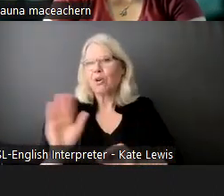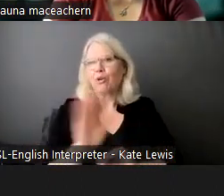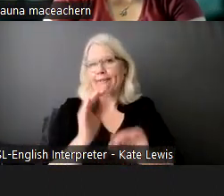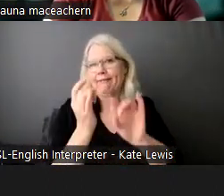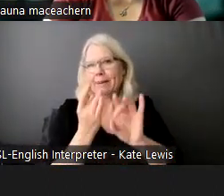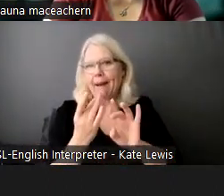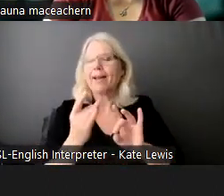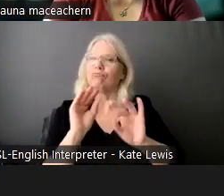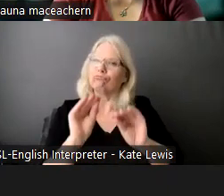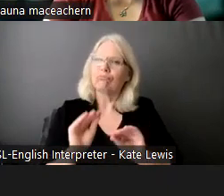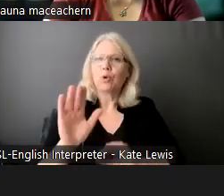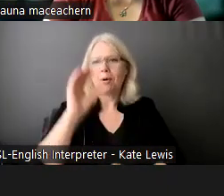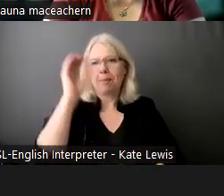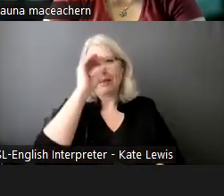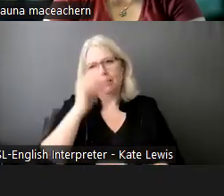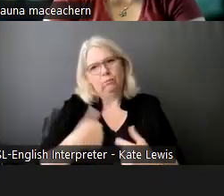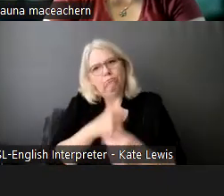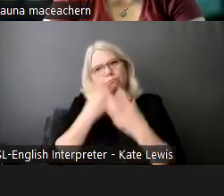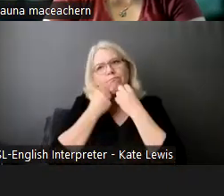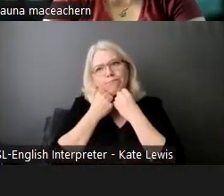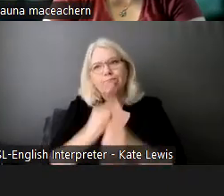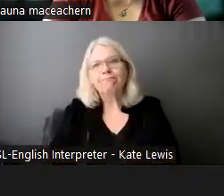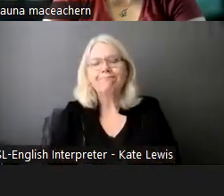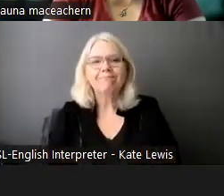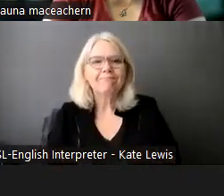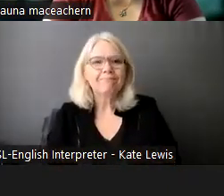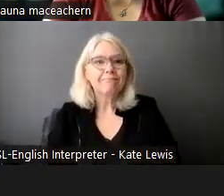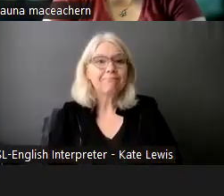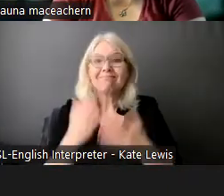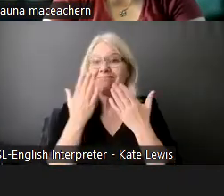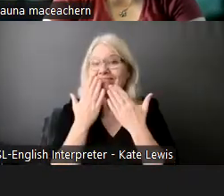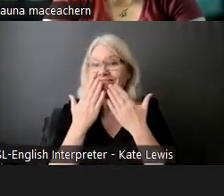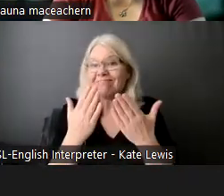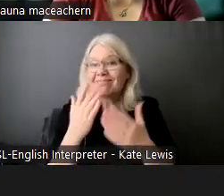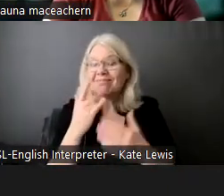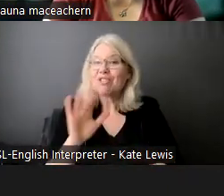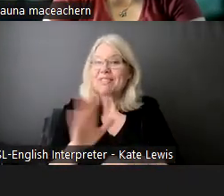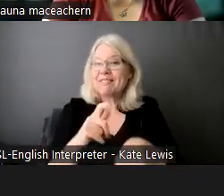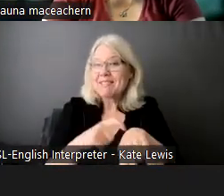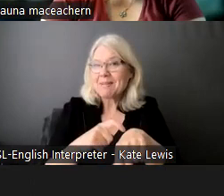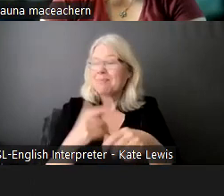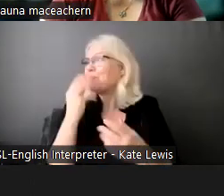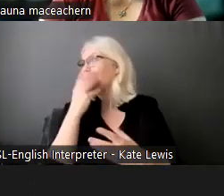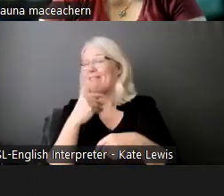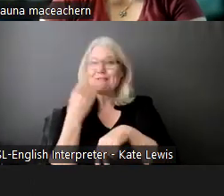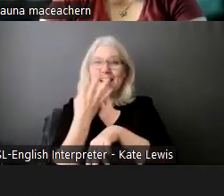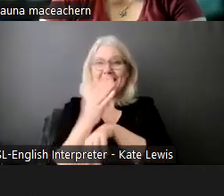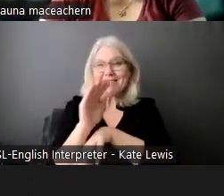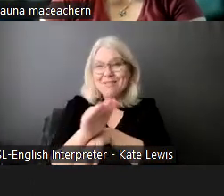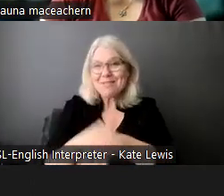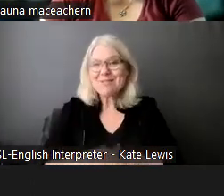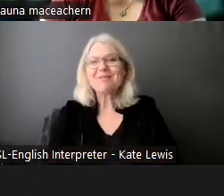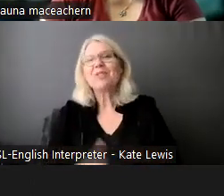are very important to us. So I want to thank everyone for their time on this lovely Friday afternoon. Again, Megan and